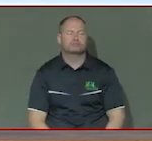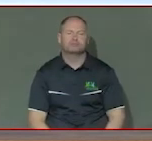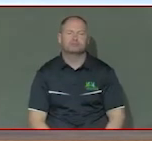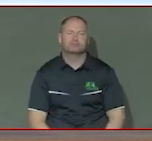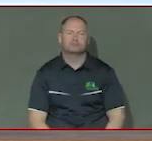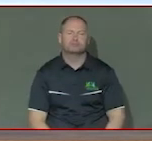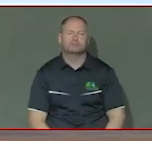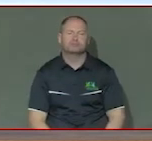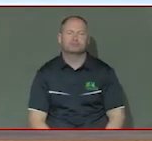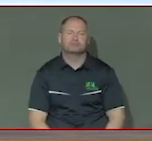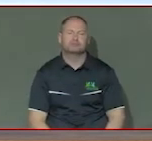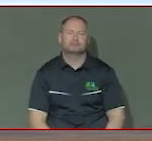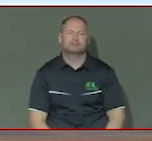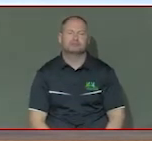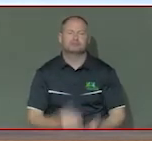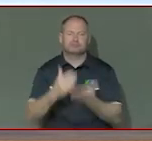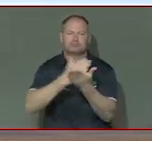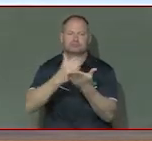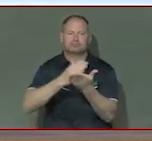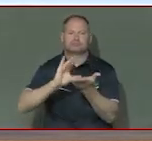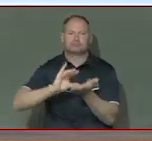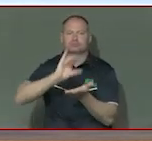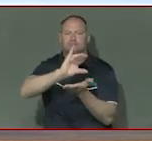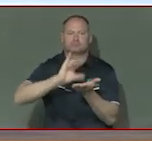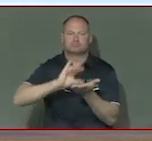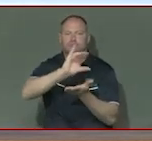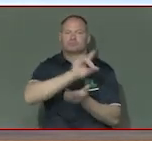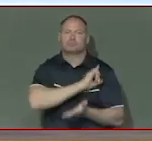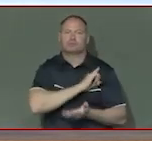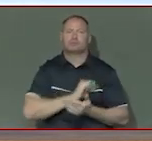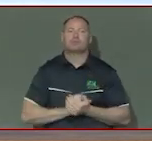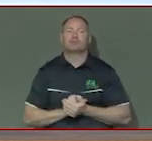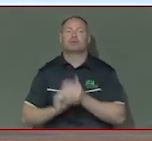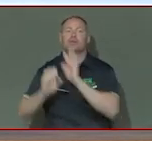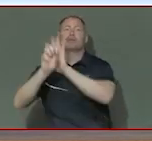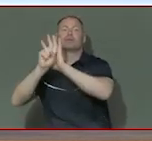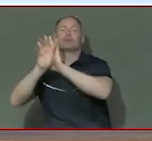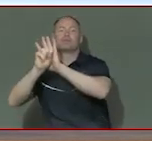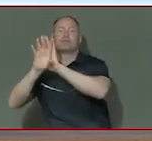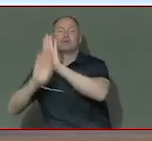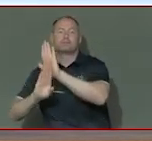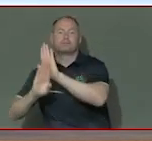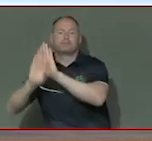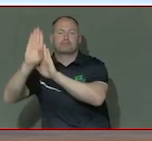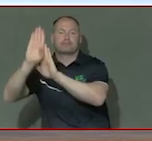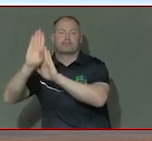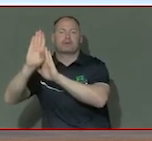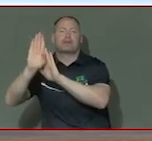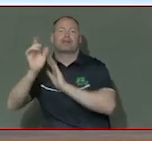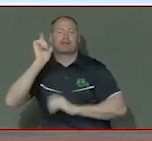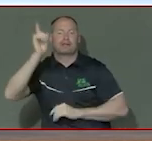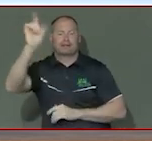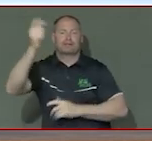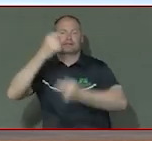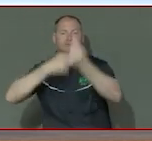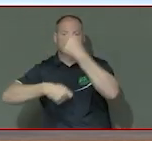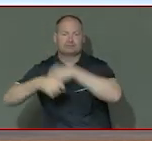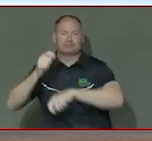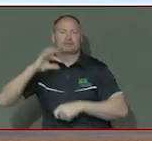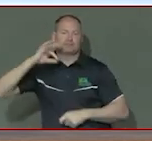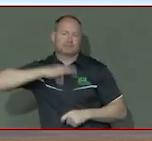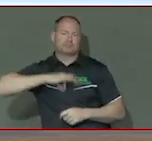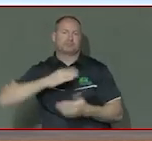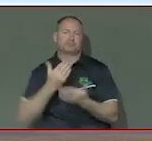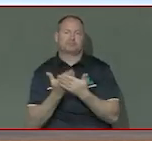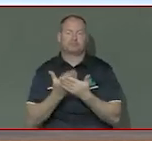Why do you invest in shares? You want the market price to increase so that you can sell them at a profit. You